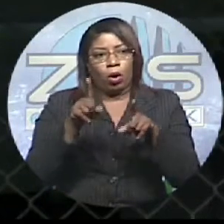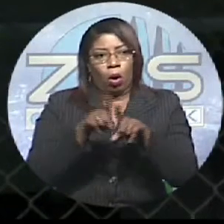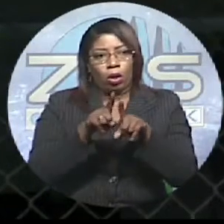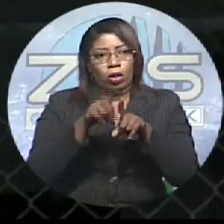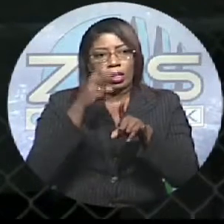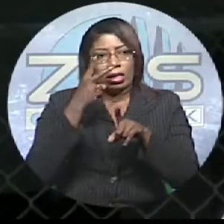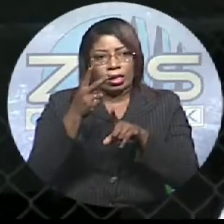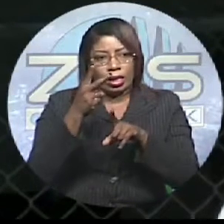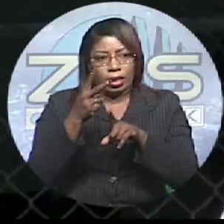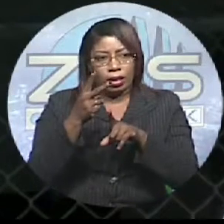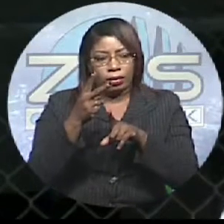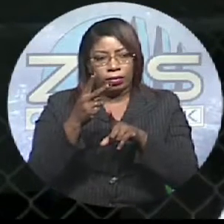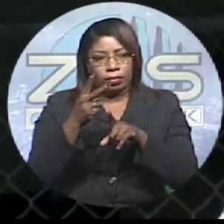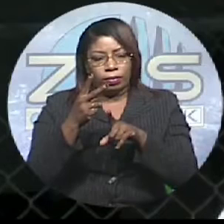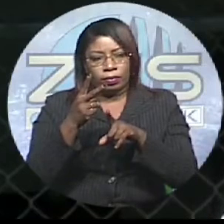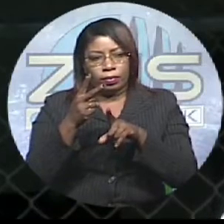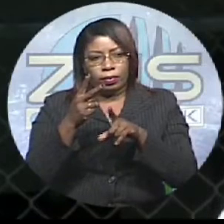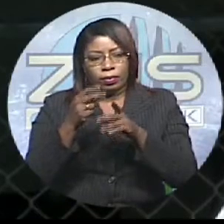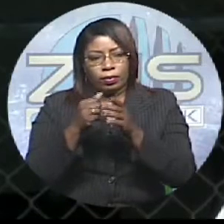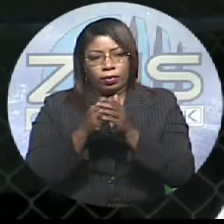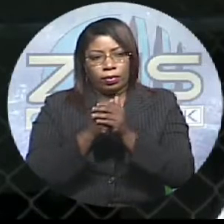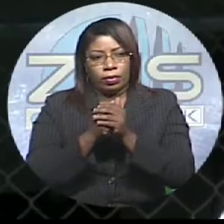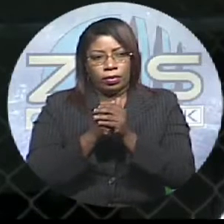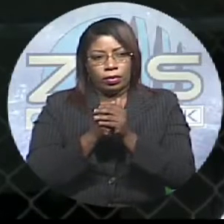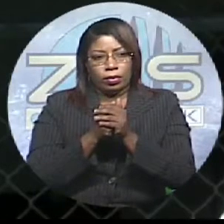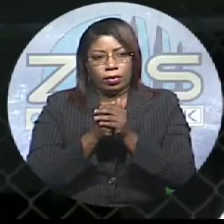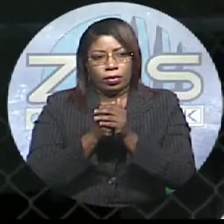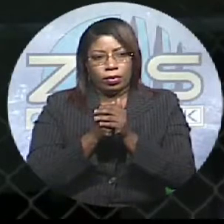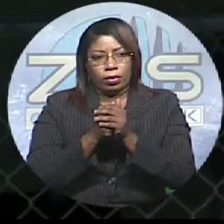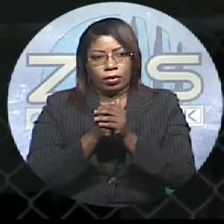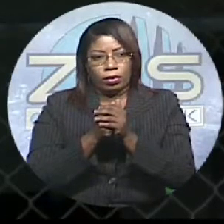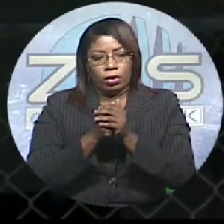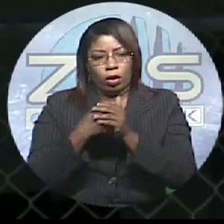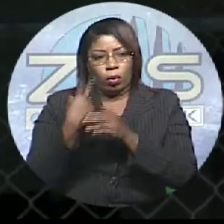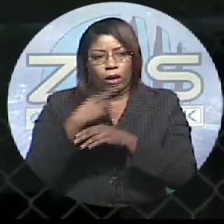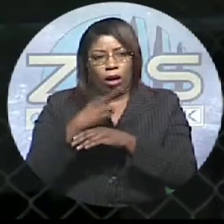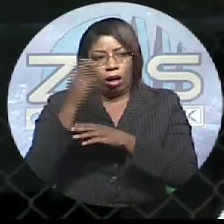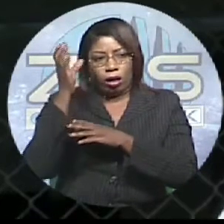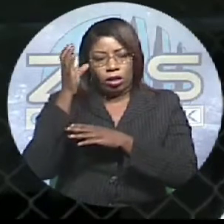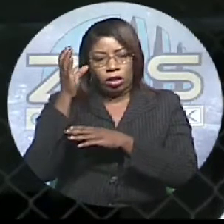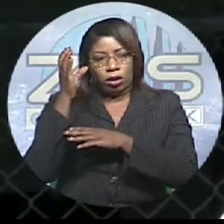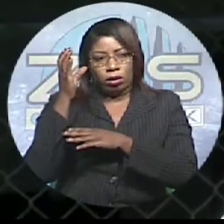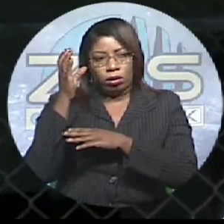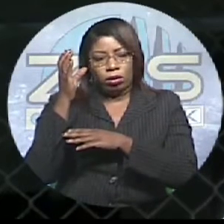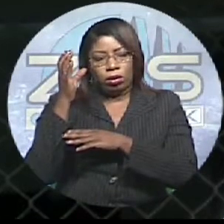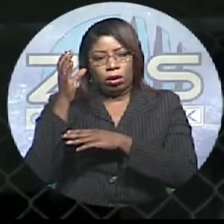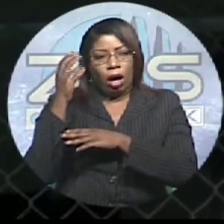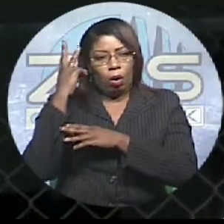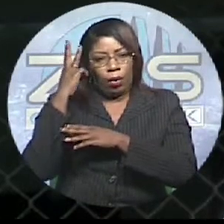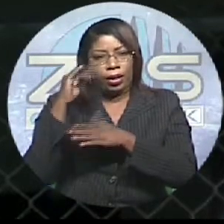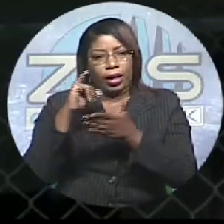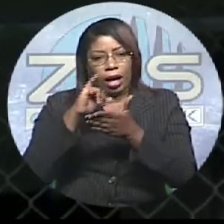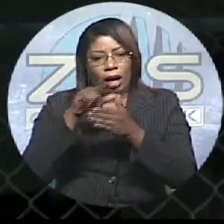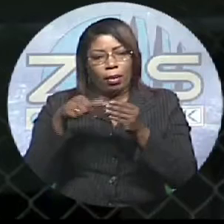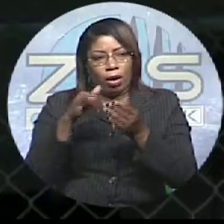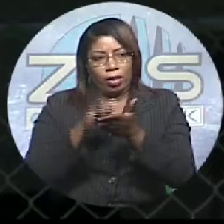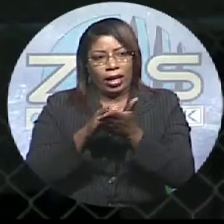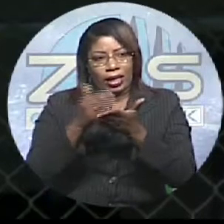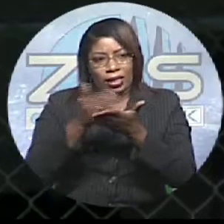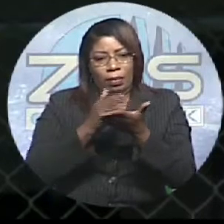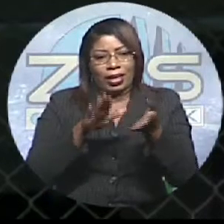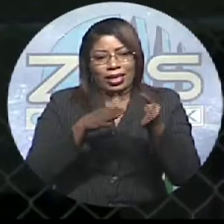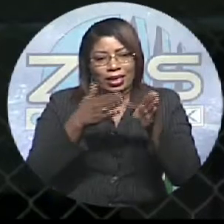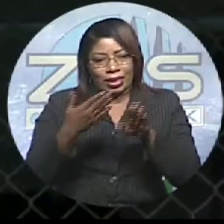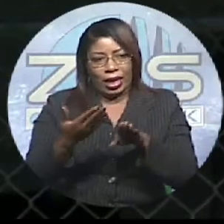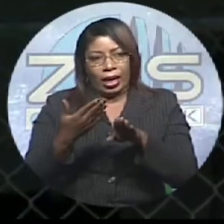seeing distemper on that island. And we are concerned now that maybe some of the deaths,